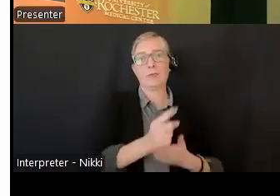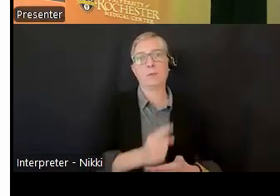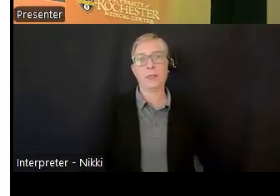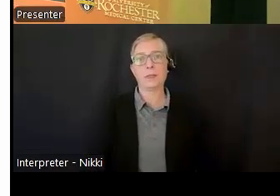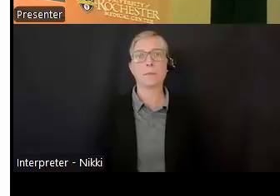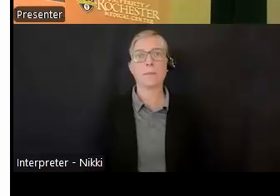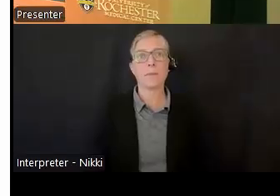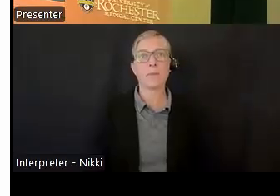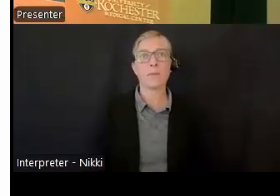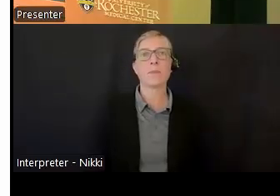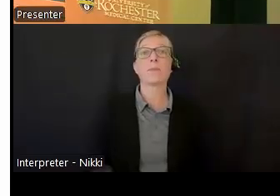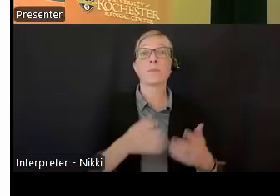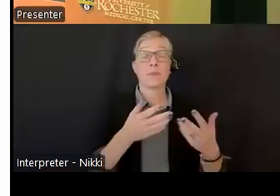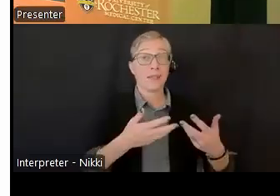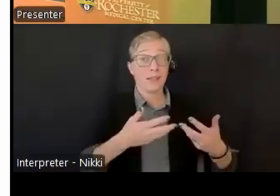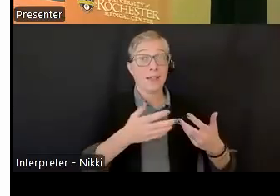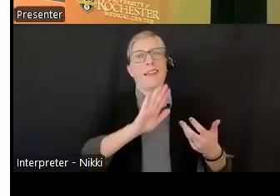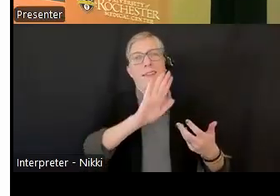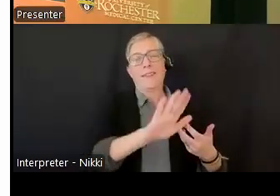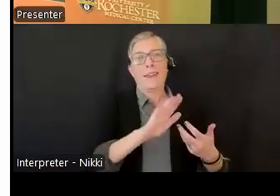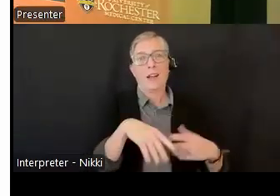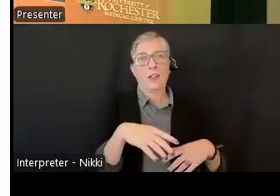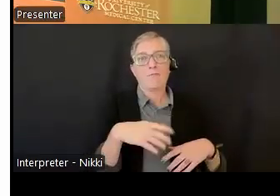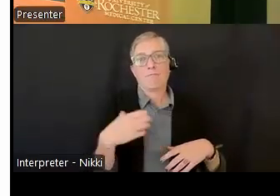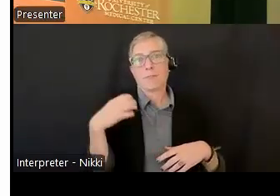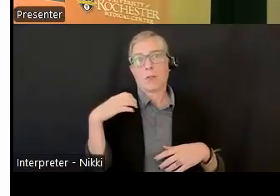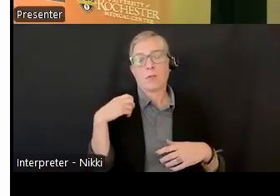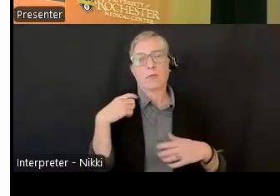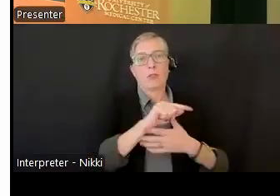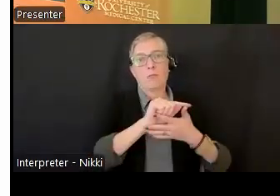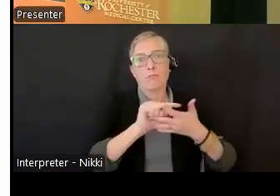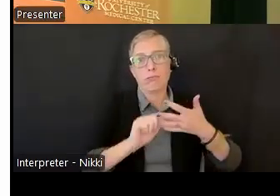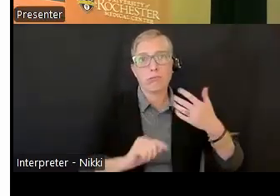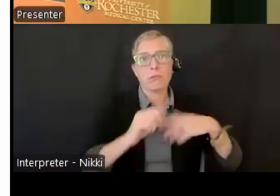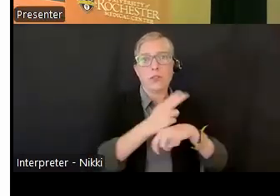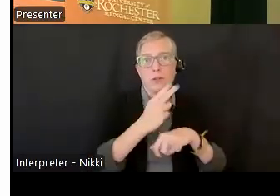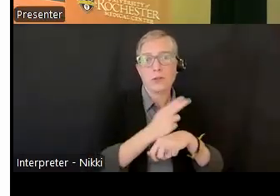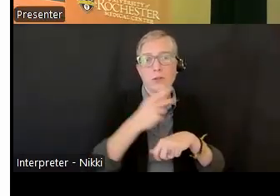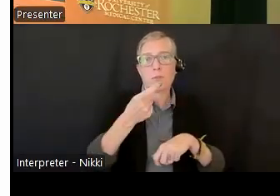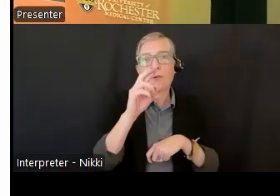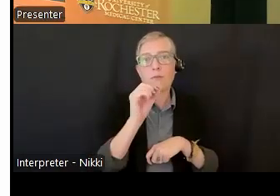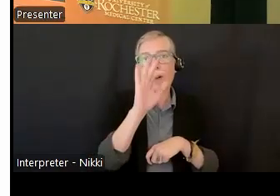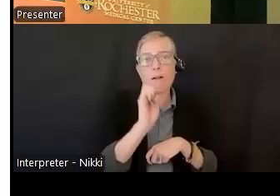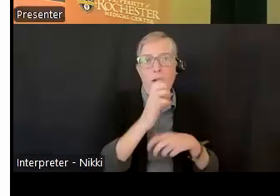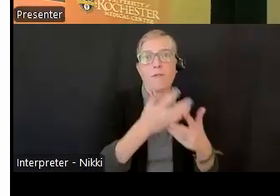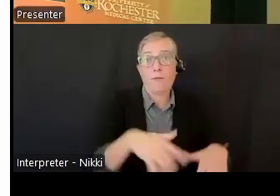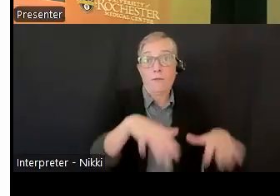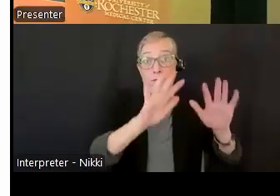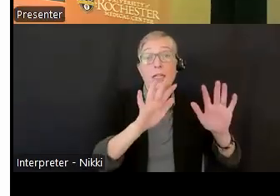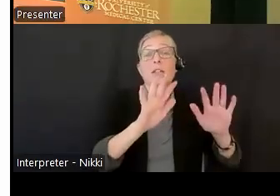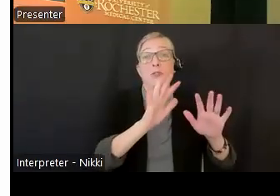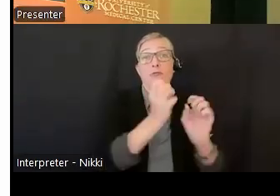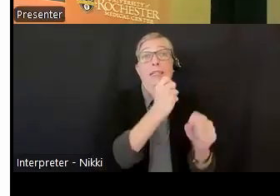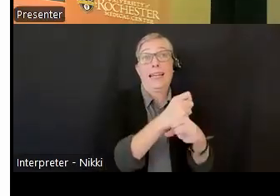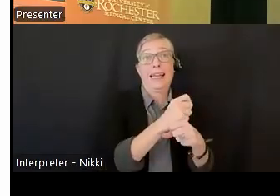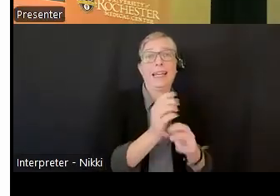And then after clients are done completing their coach as well as the user profile, they then complete weekly self-report